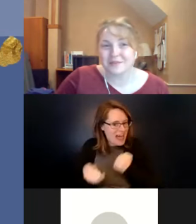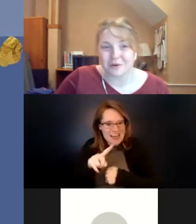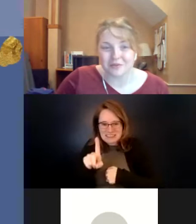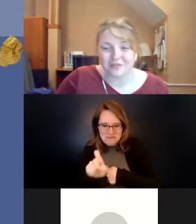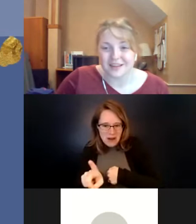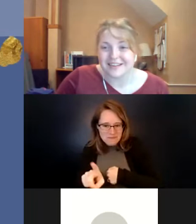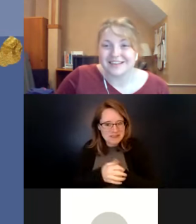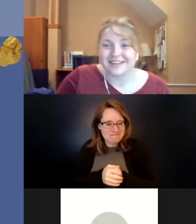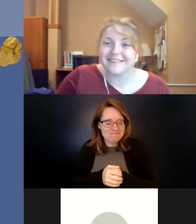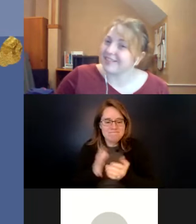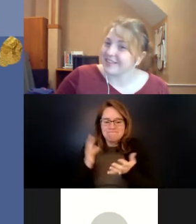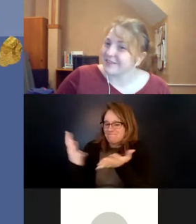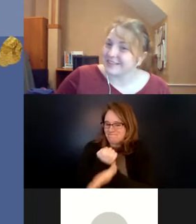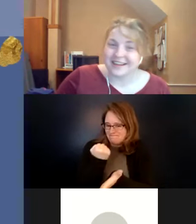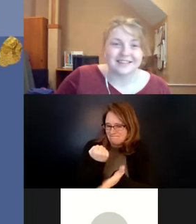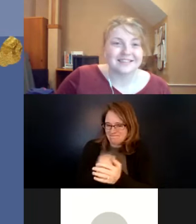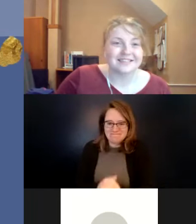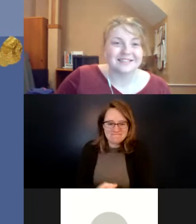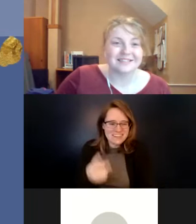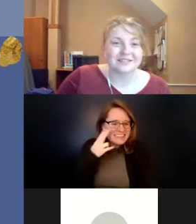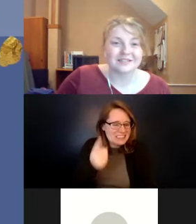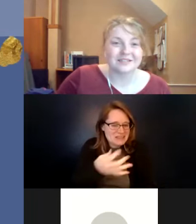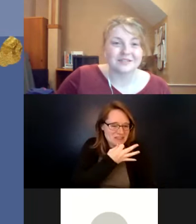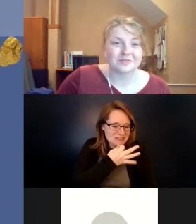really make the most of it. I'll see you in 10.